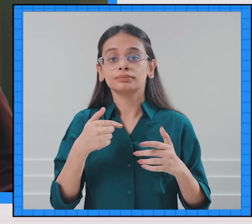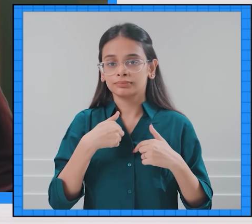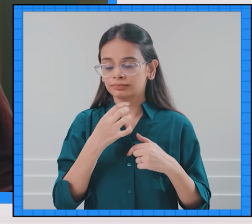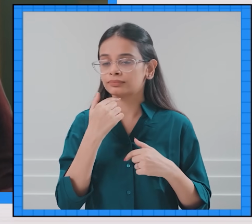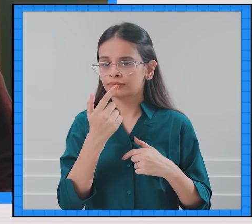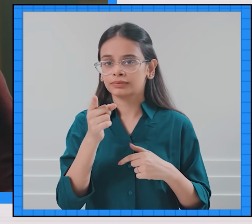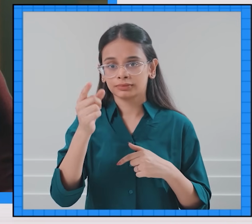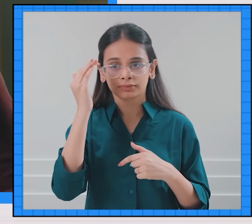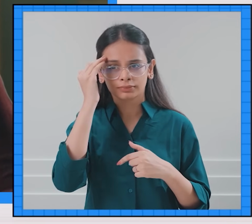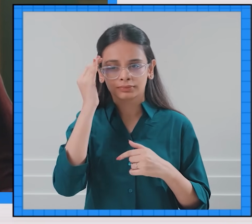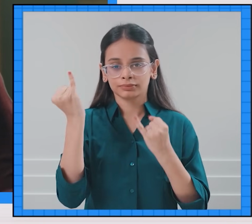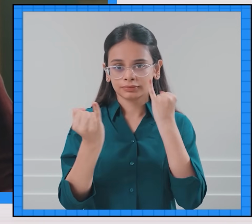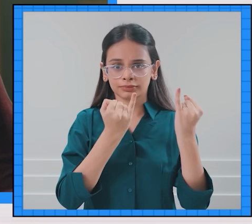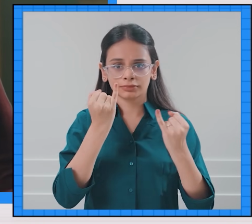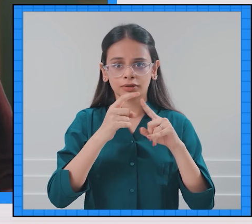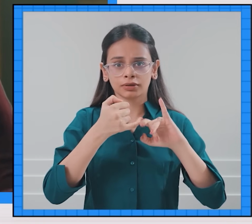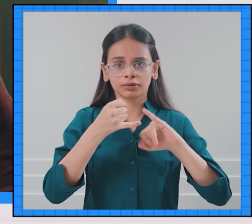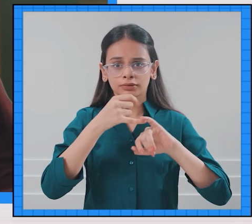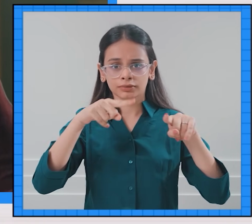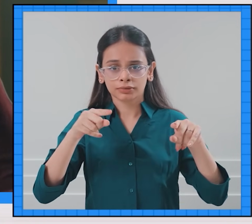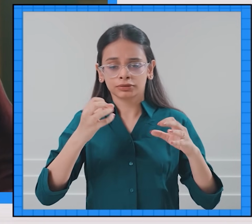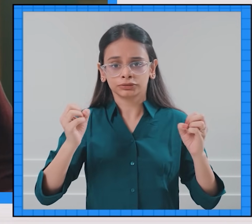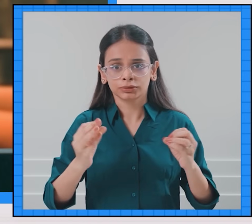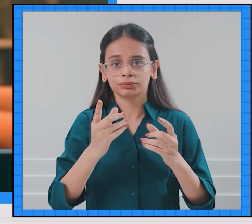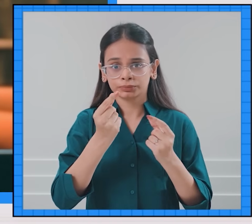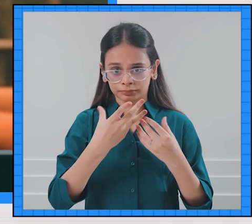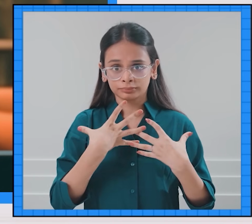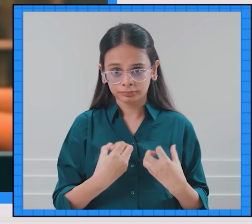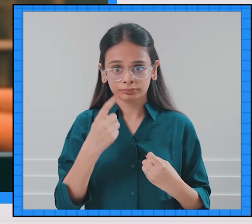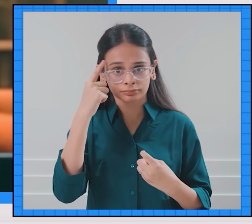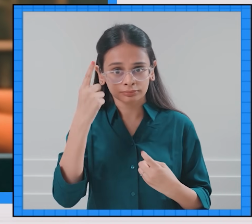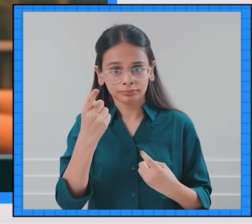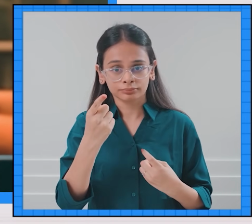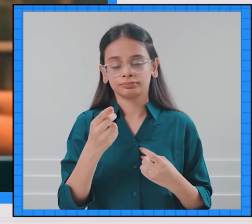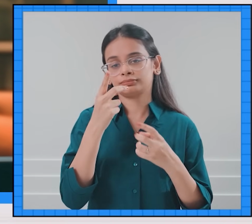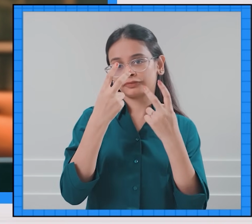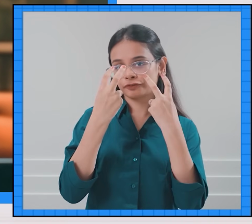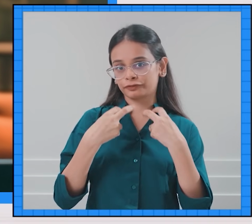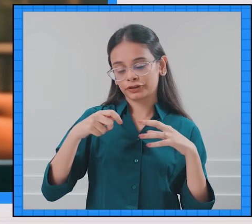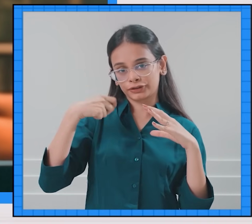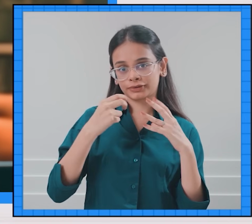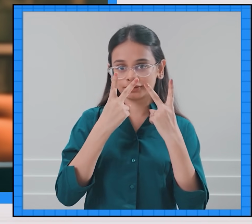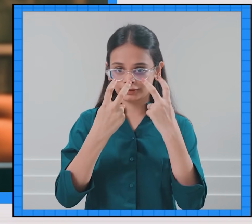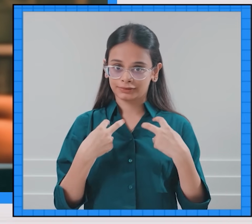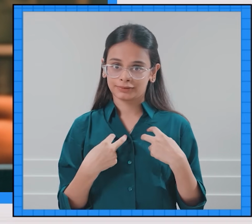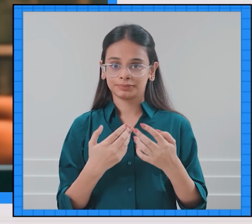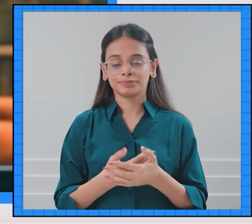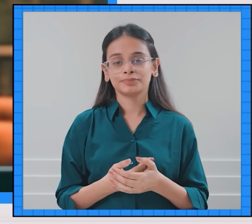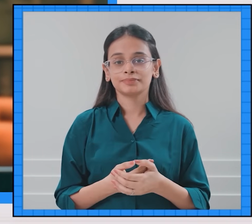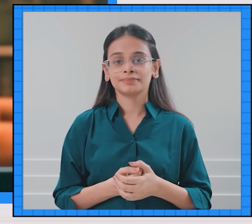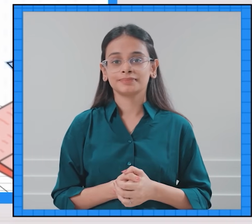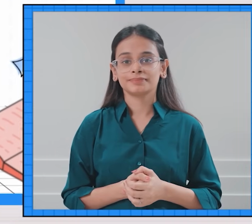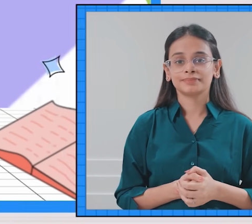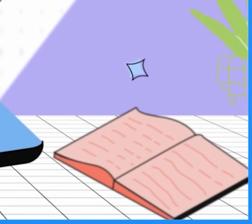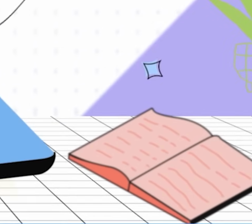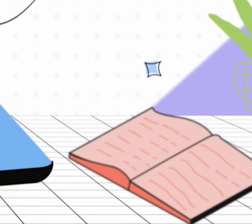my guess is people are looking for a personal finance Kickstarter course. If you're one of them looking for such a finance course, then I would suggest you watch these short